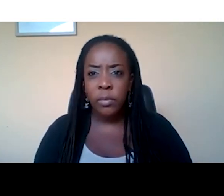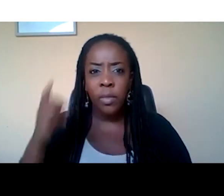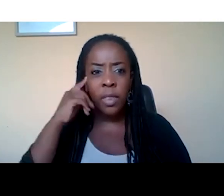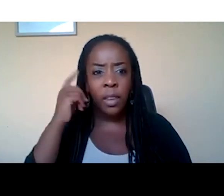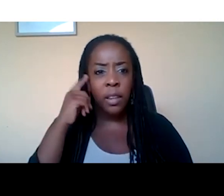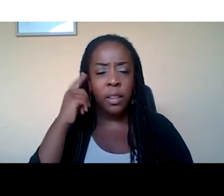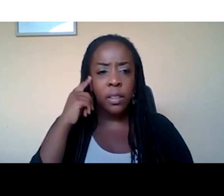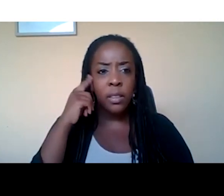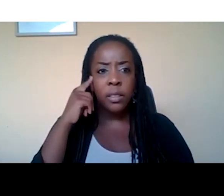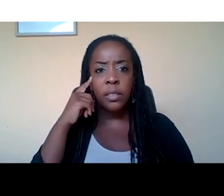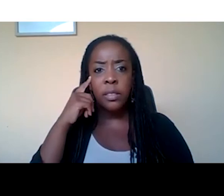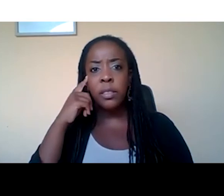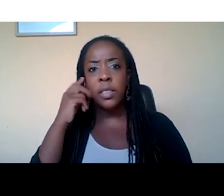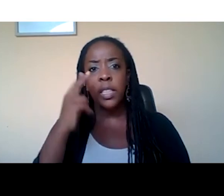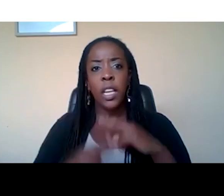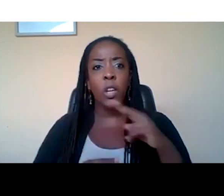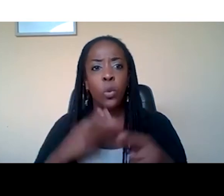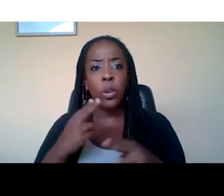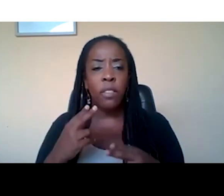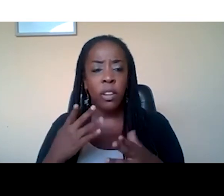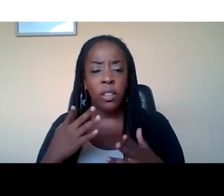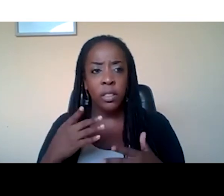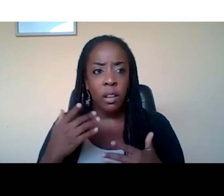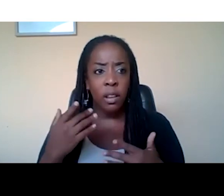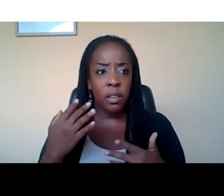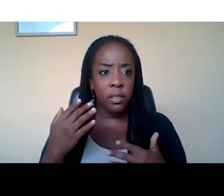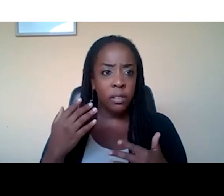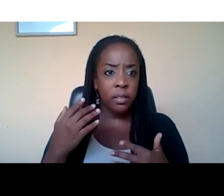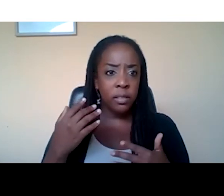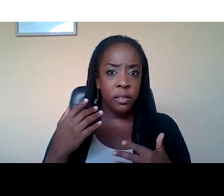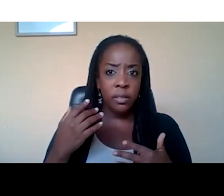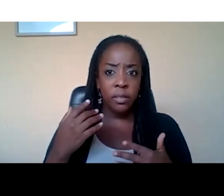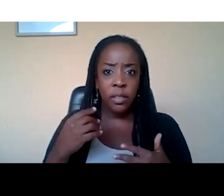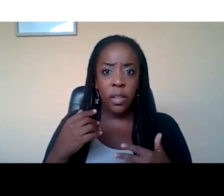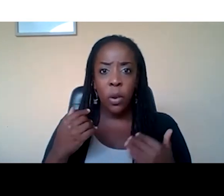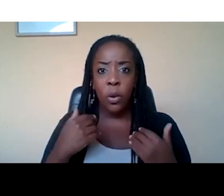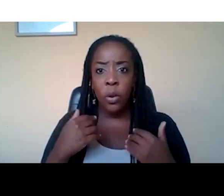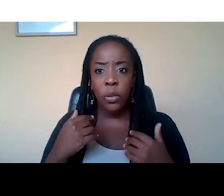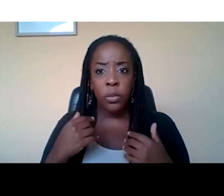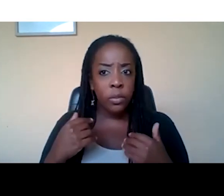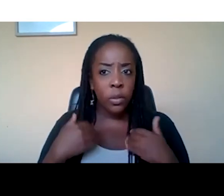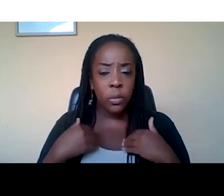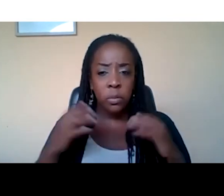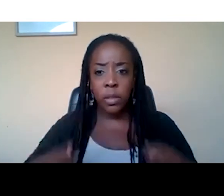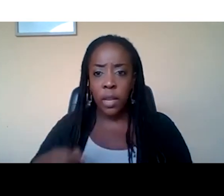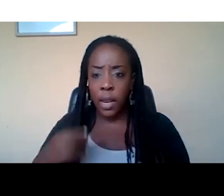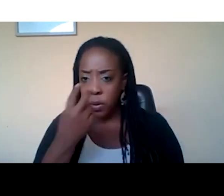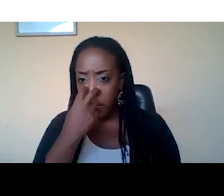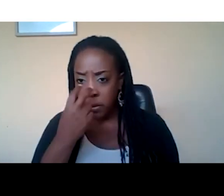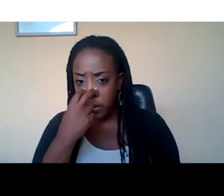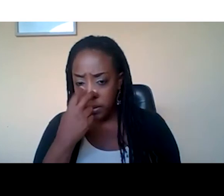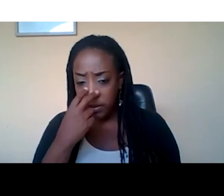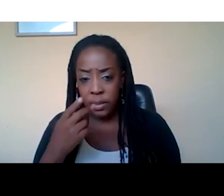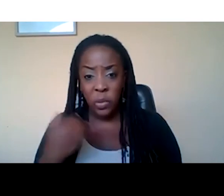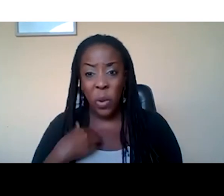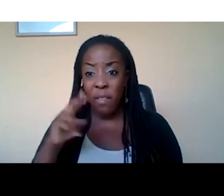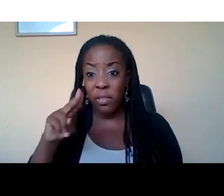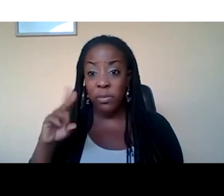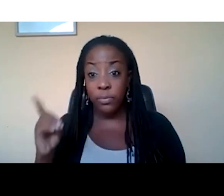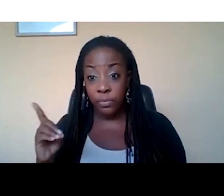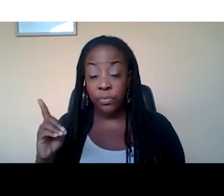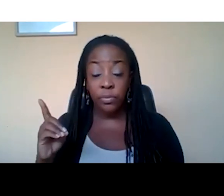have clients who are blind. And so when you move, when we move up the scale from reasonable accommodation all the way to universal access, it